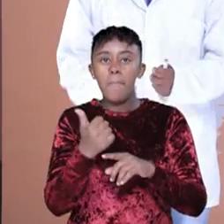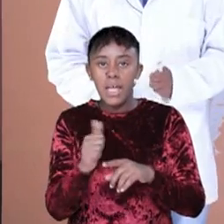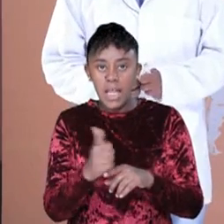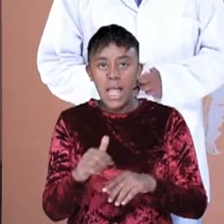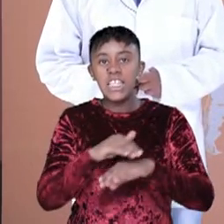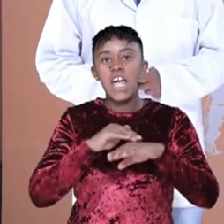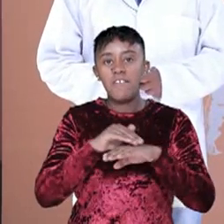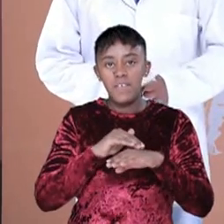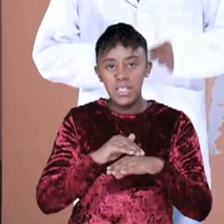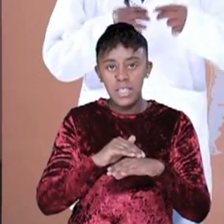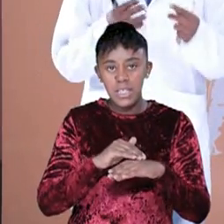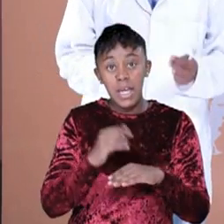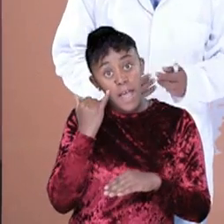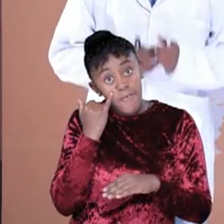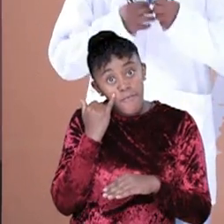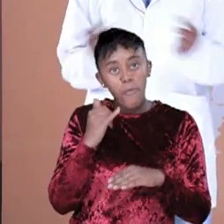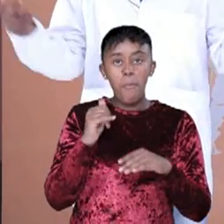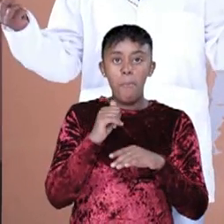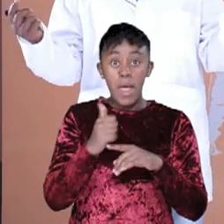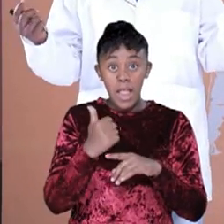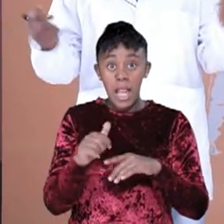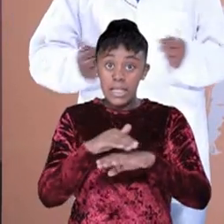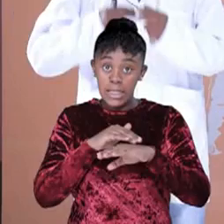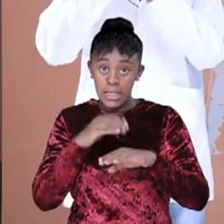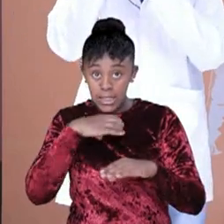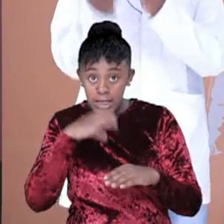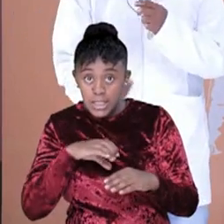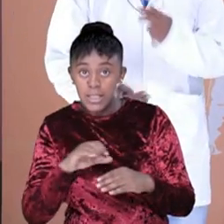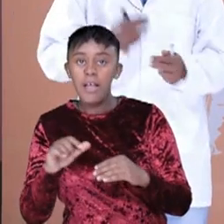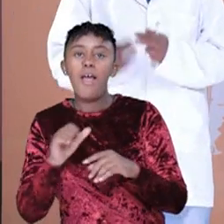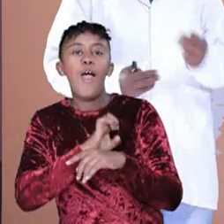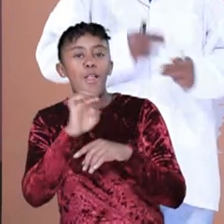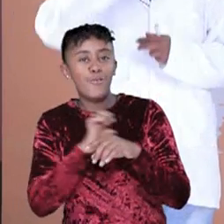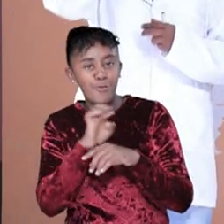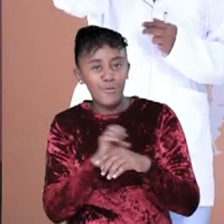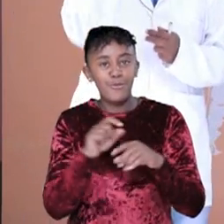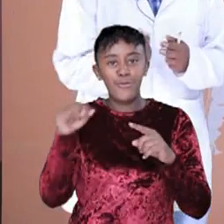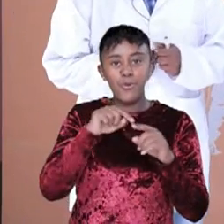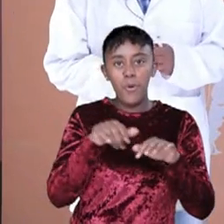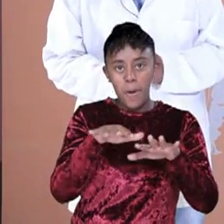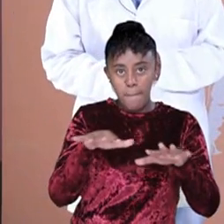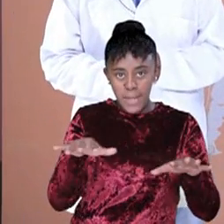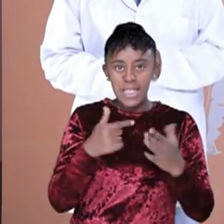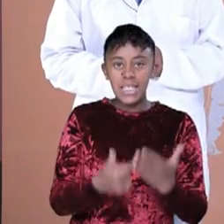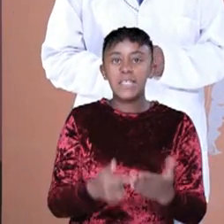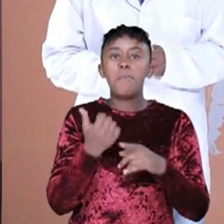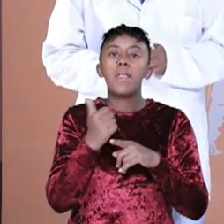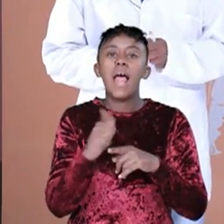metal surface. If metal is heated, electron start to emit from this metal